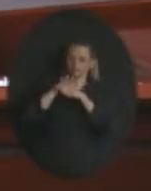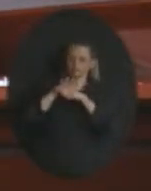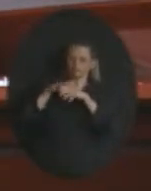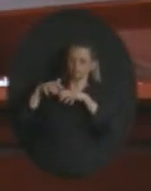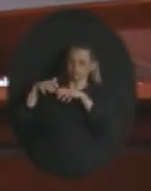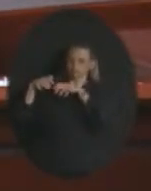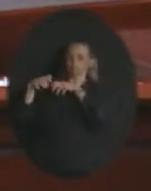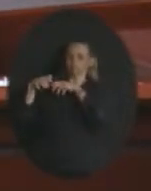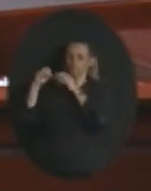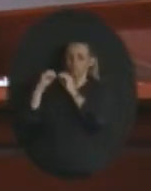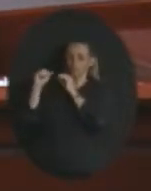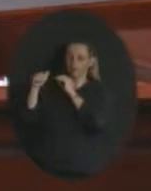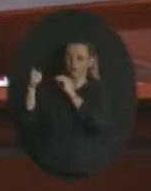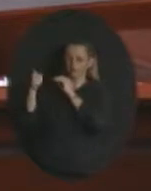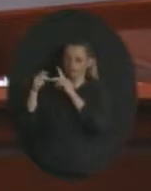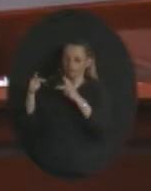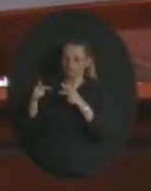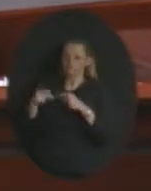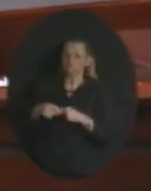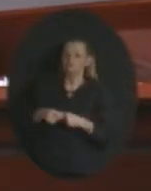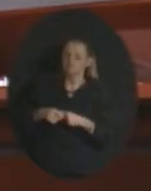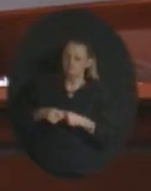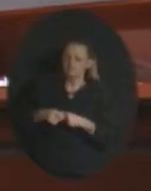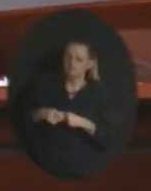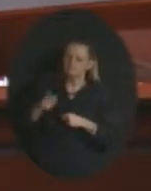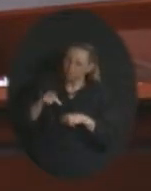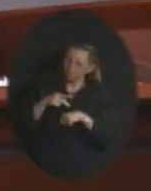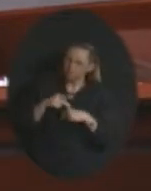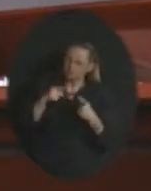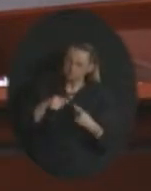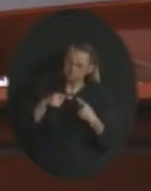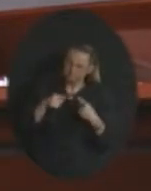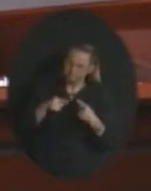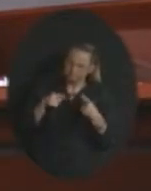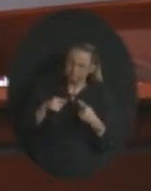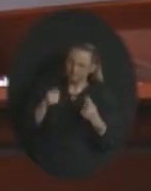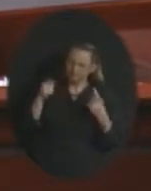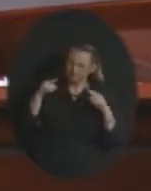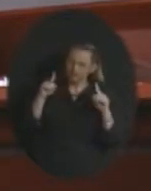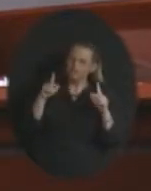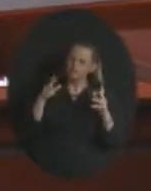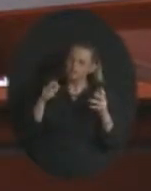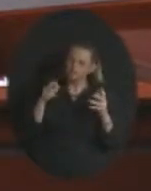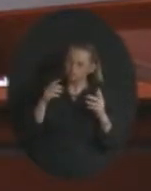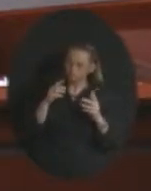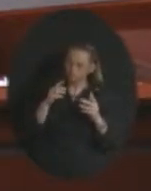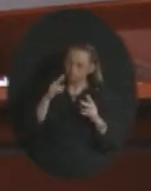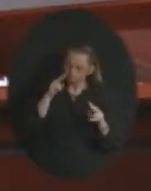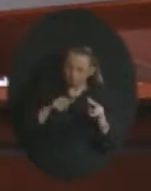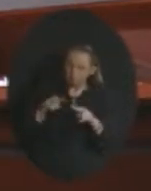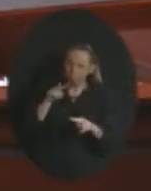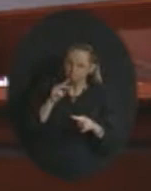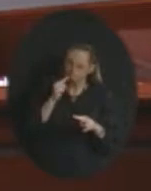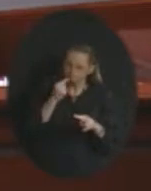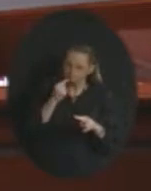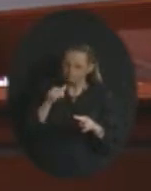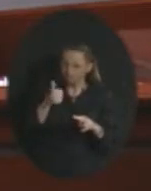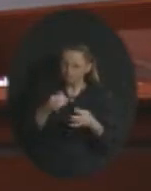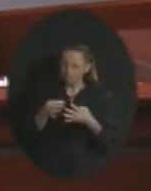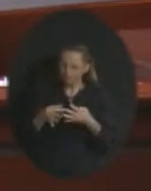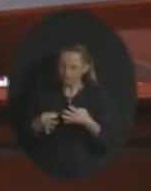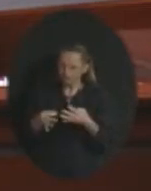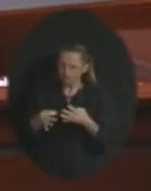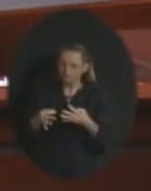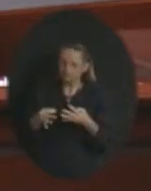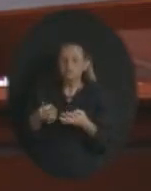But the principals have also struggled, but they finally at least wanted to move forward and really be serious about some options. A few of the options